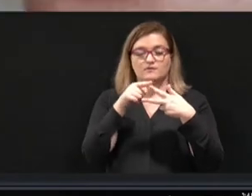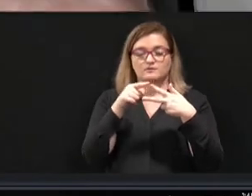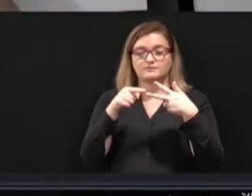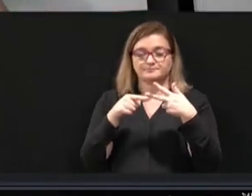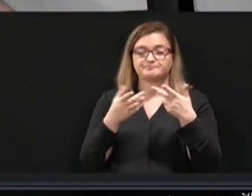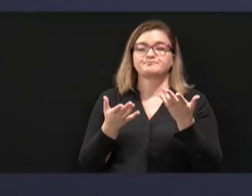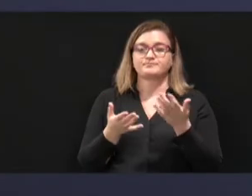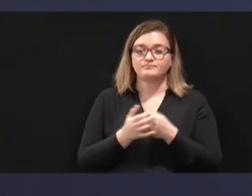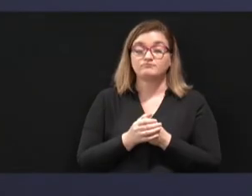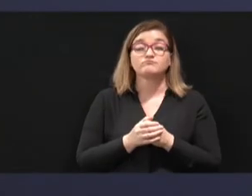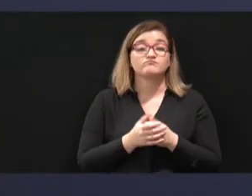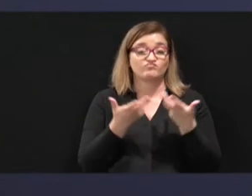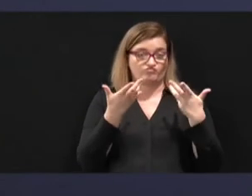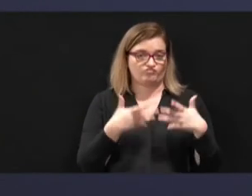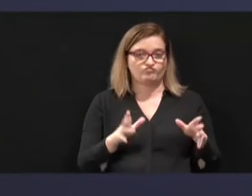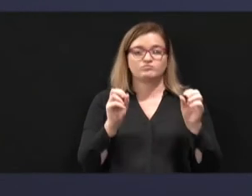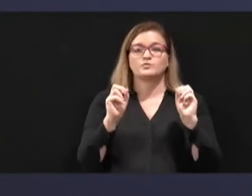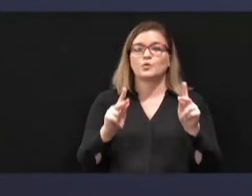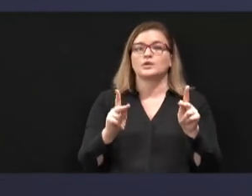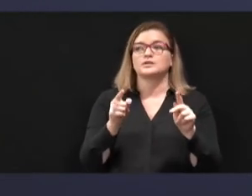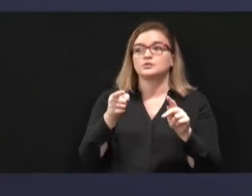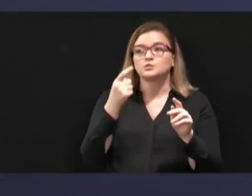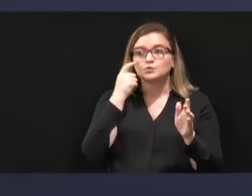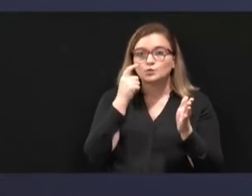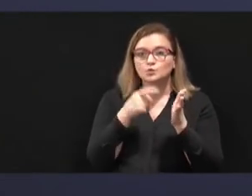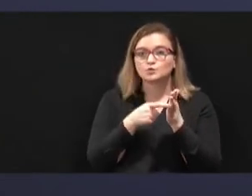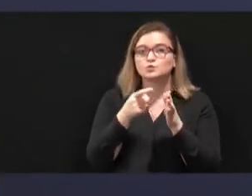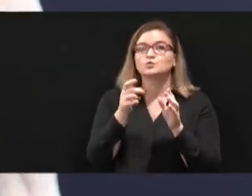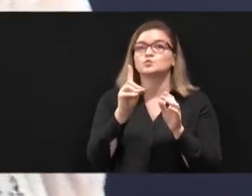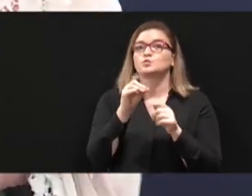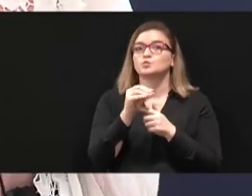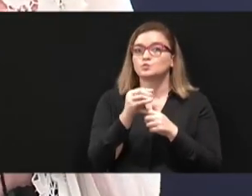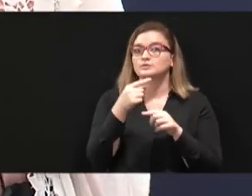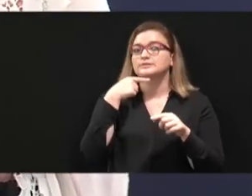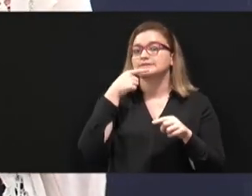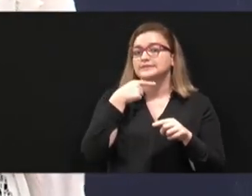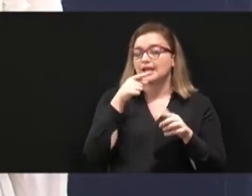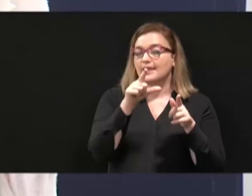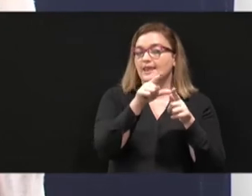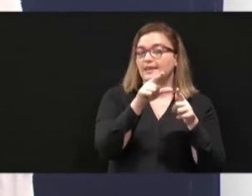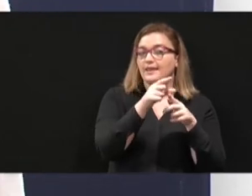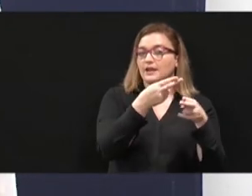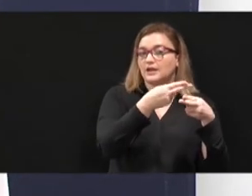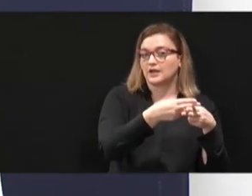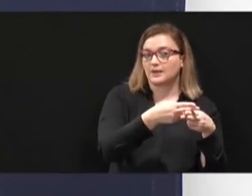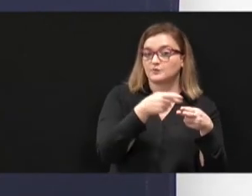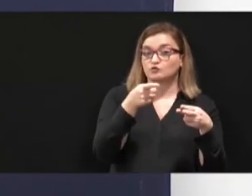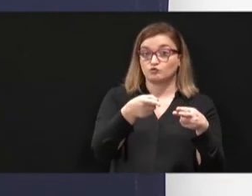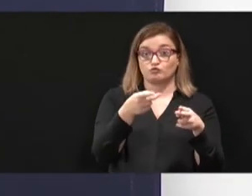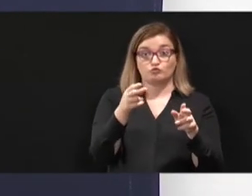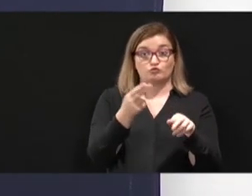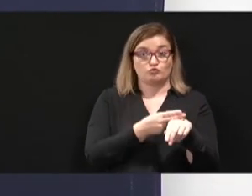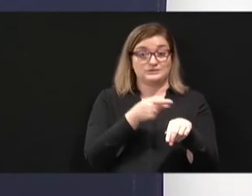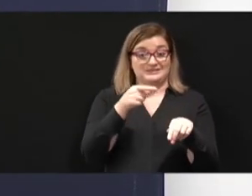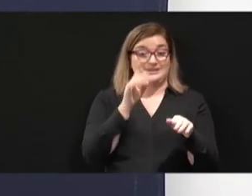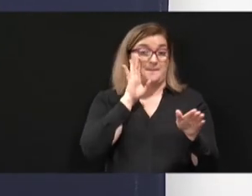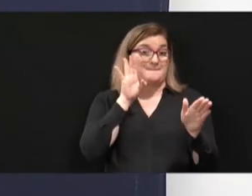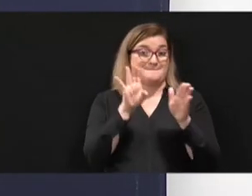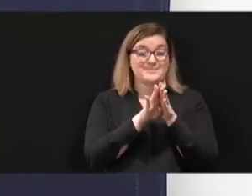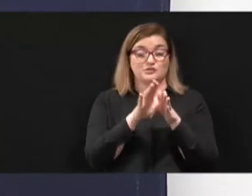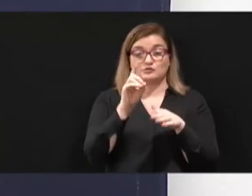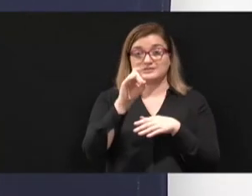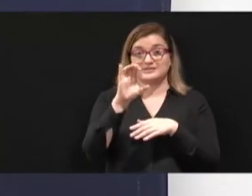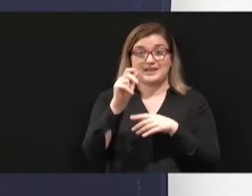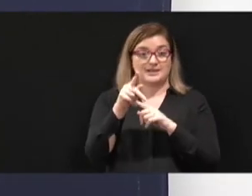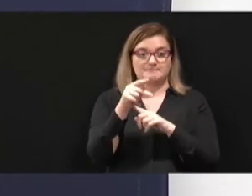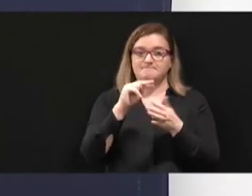Okay, so notice you do say the letter name, because if you're using this picture deck, it's very, they don't know, they're not